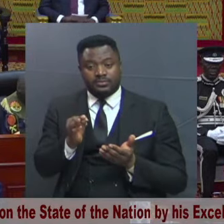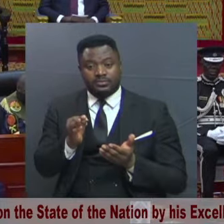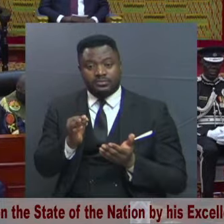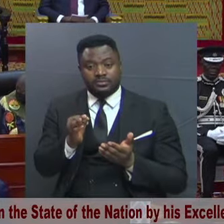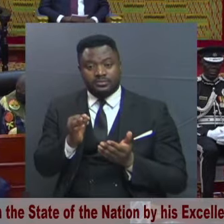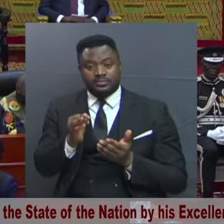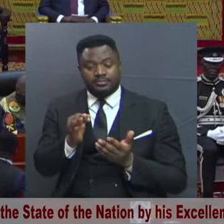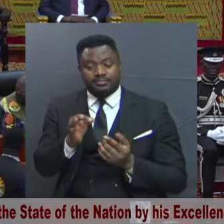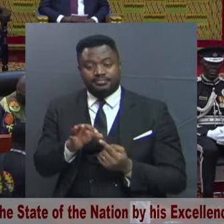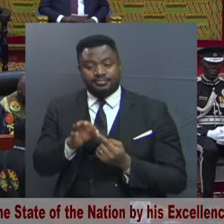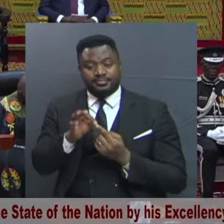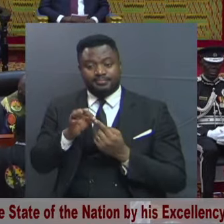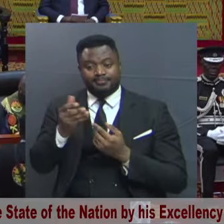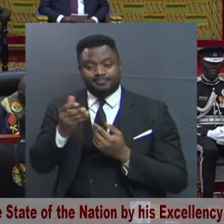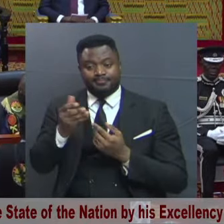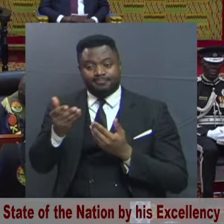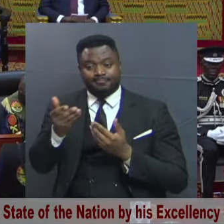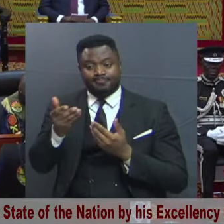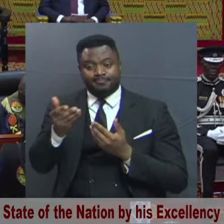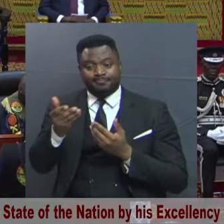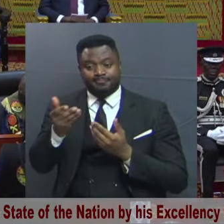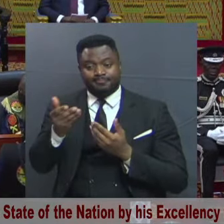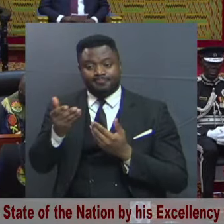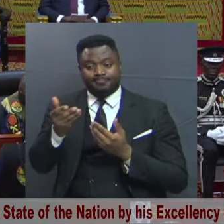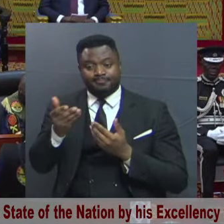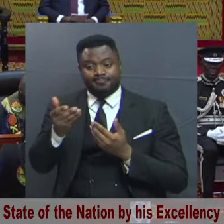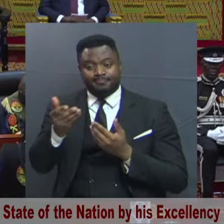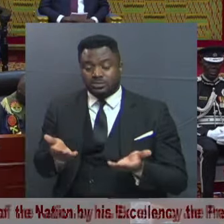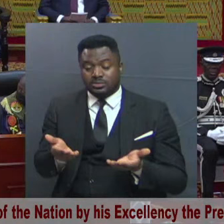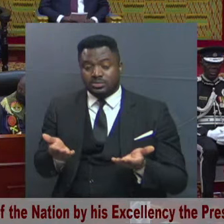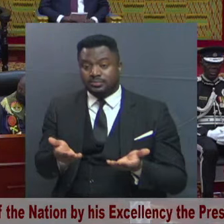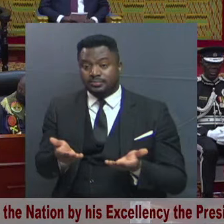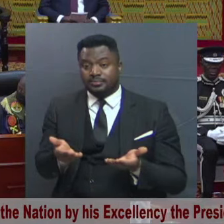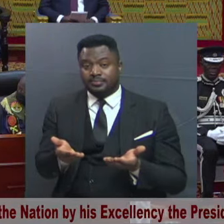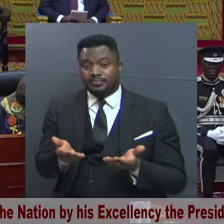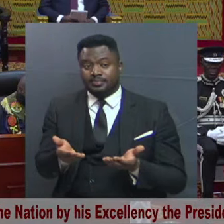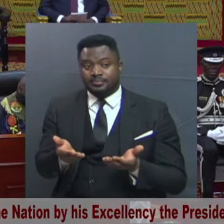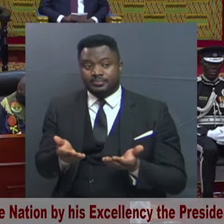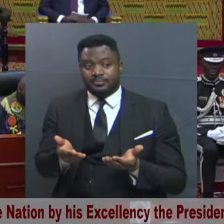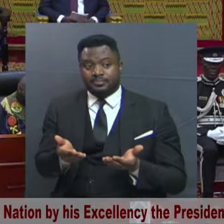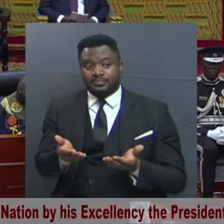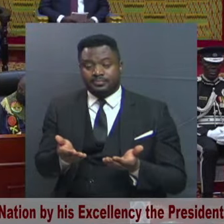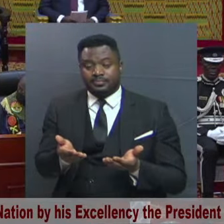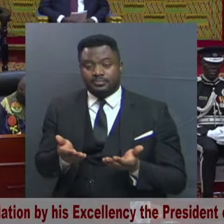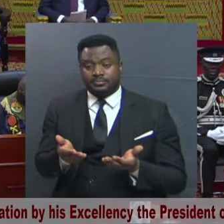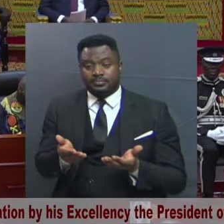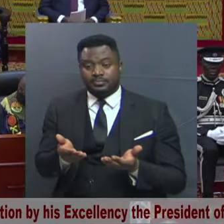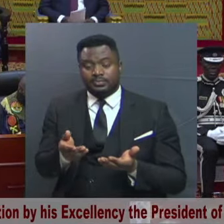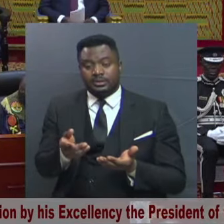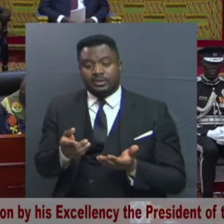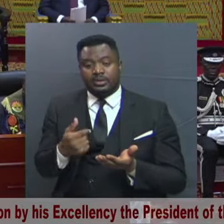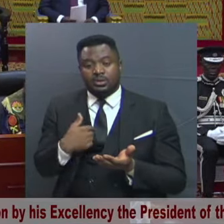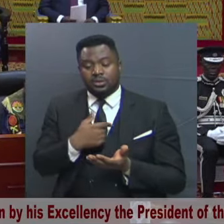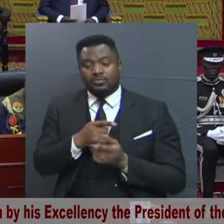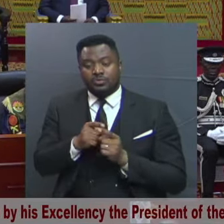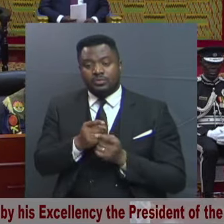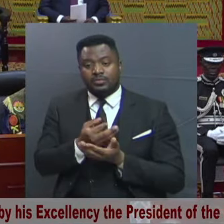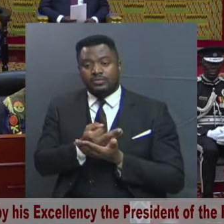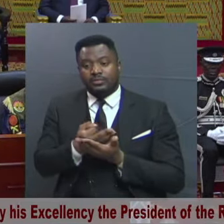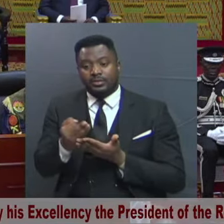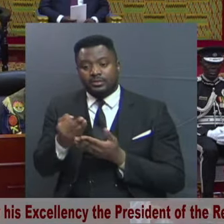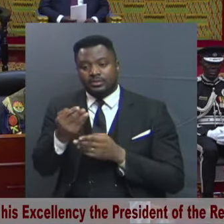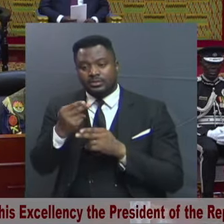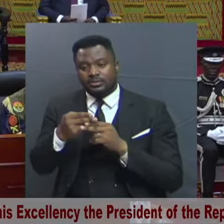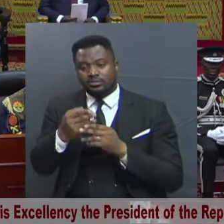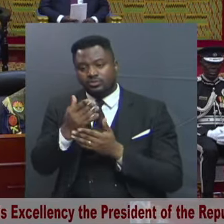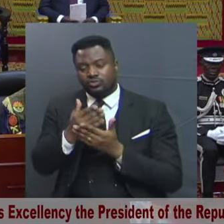dignitaries here in the house failed to mention